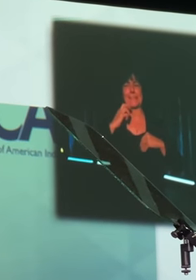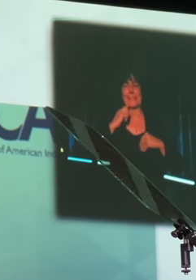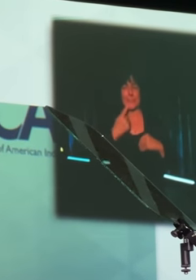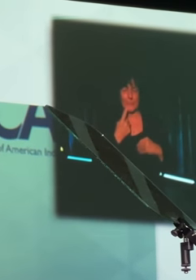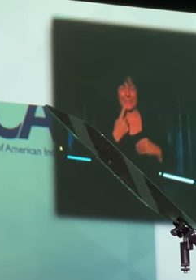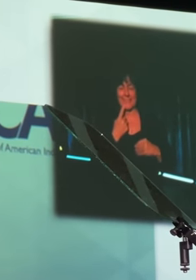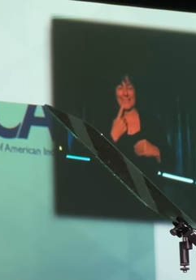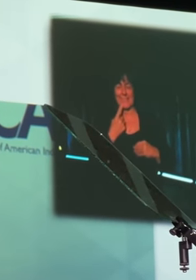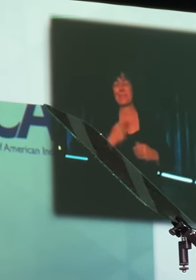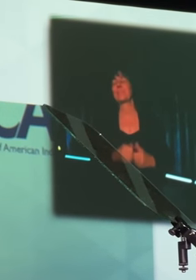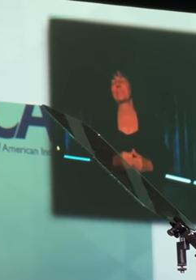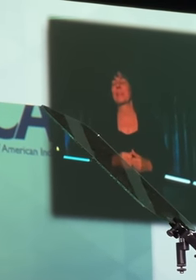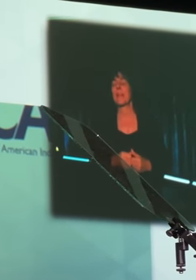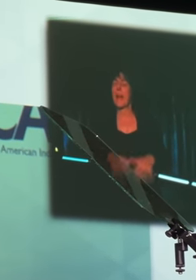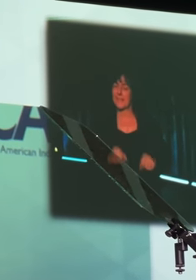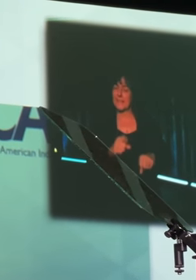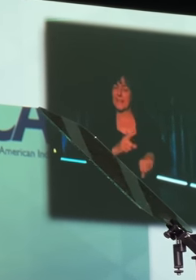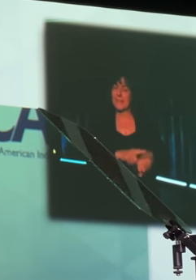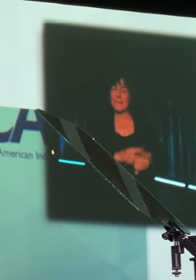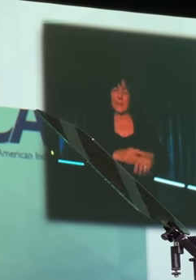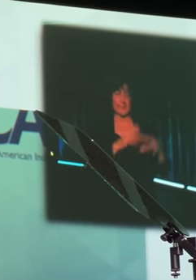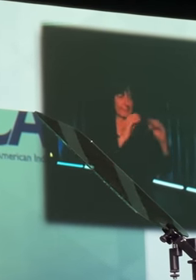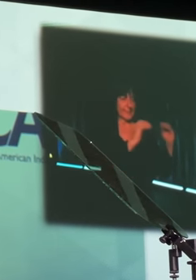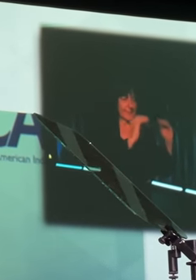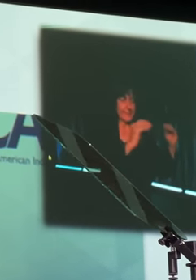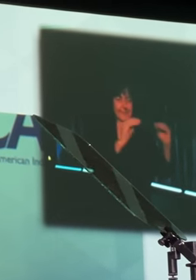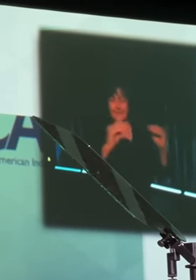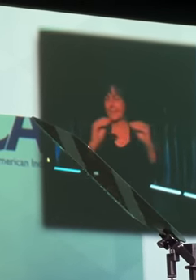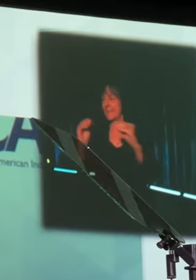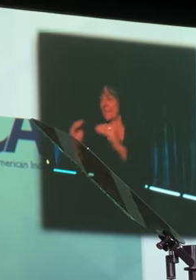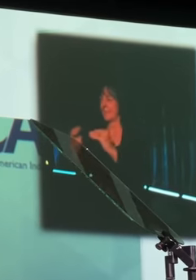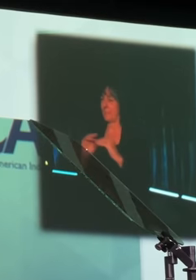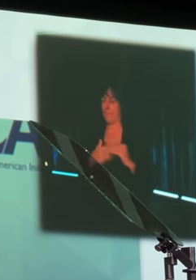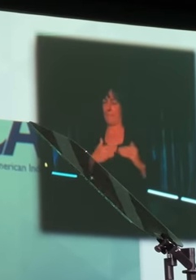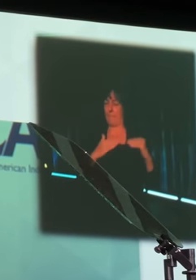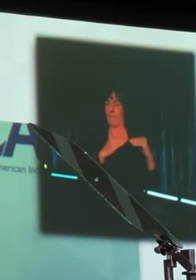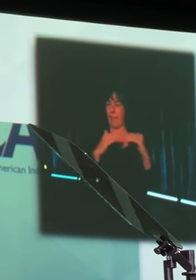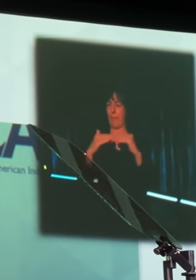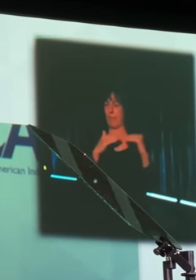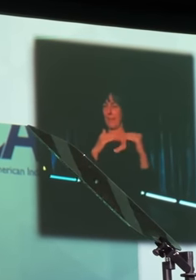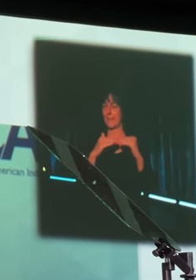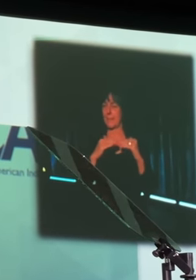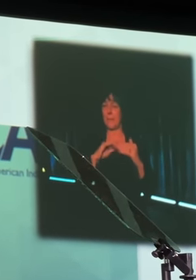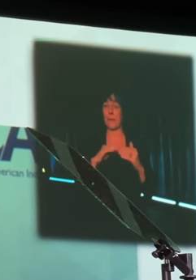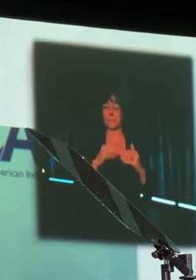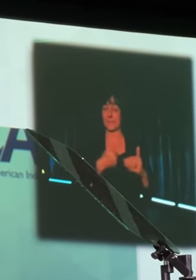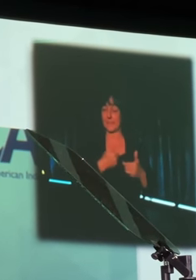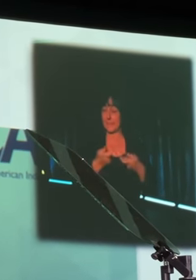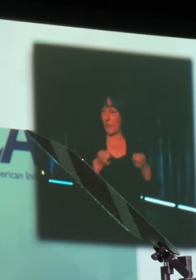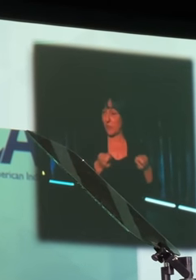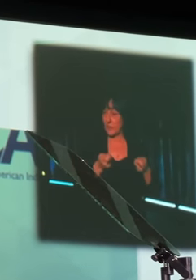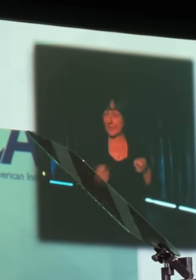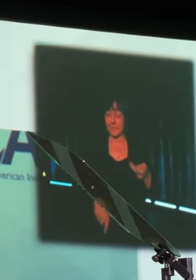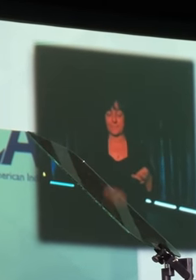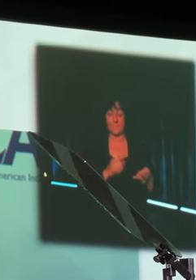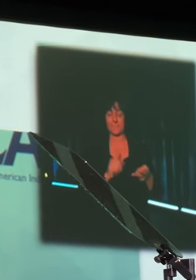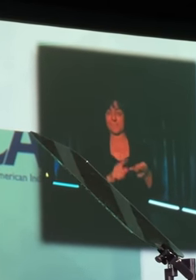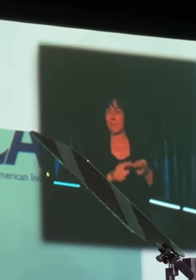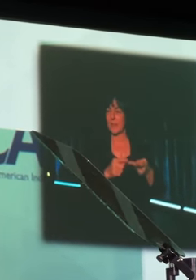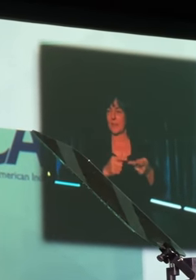and spend time trying to educate my colleagues about sovereignty,